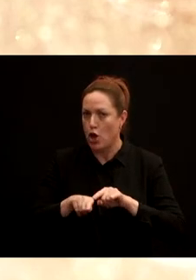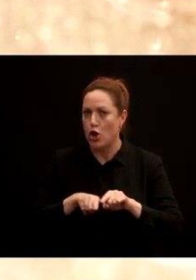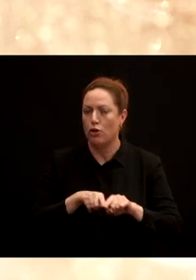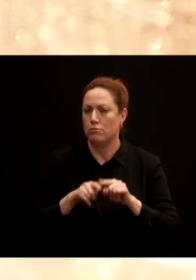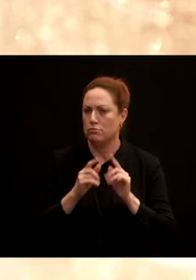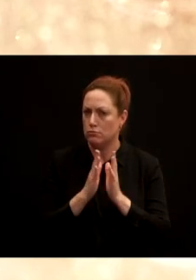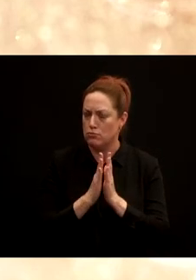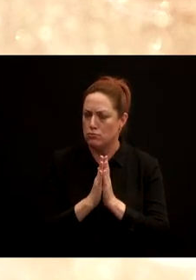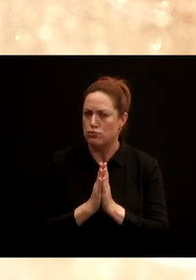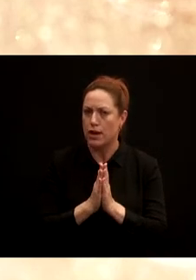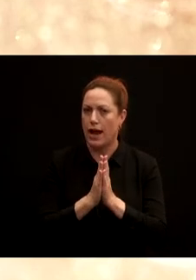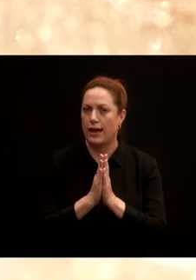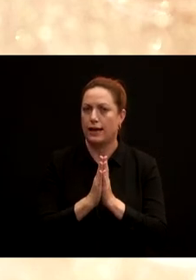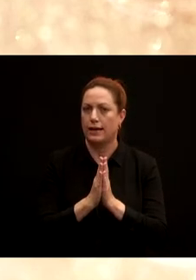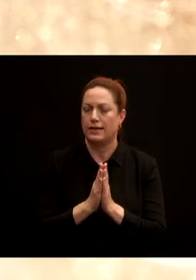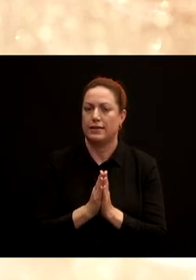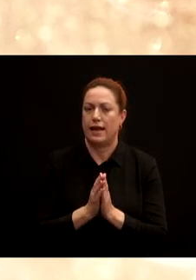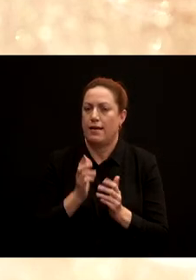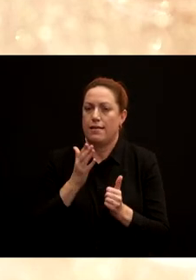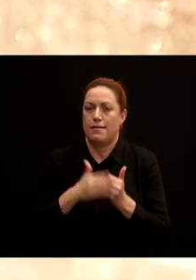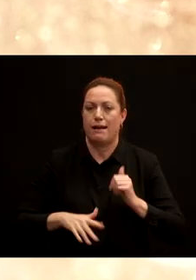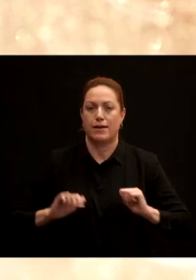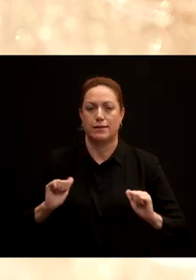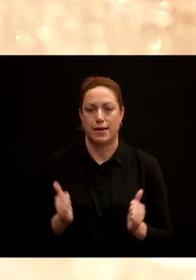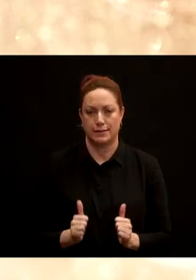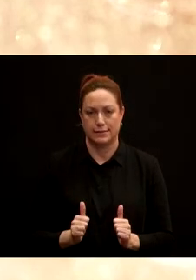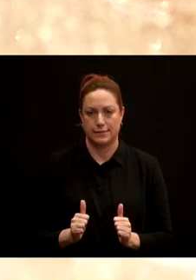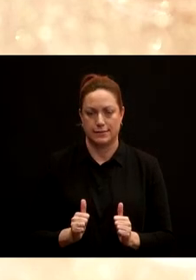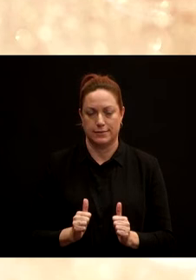pray without ceasing.